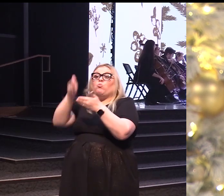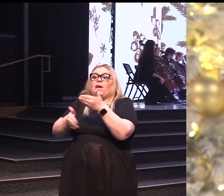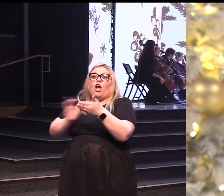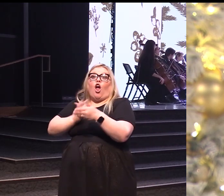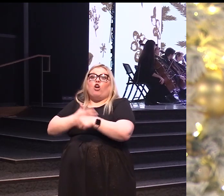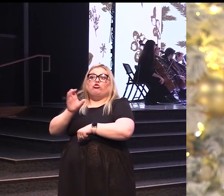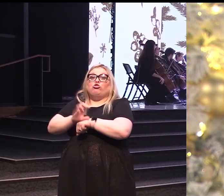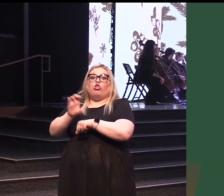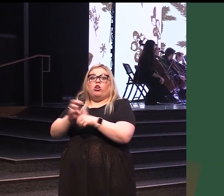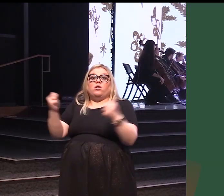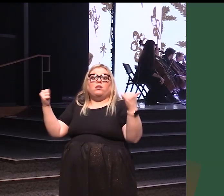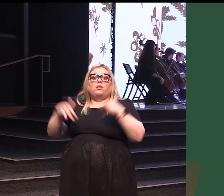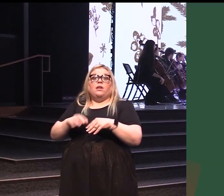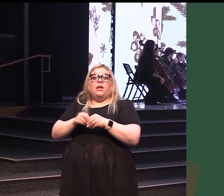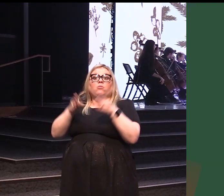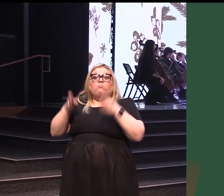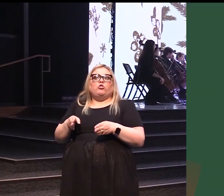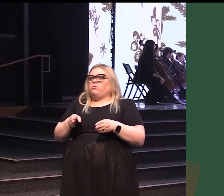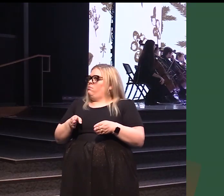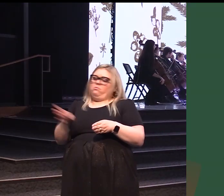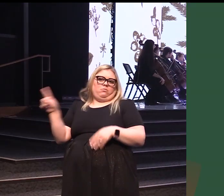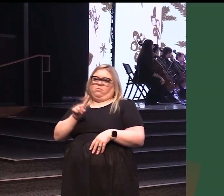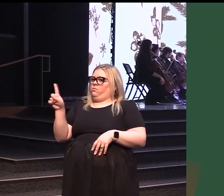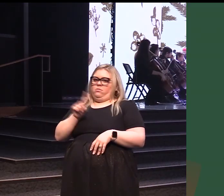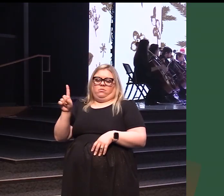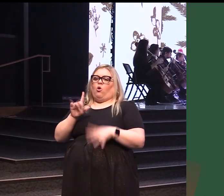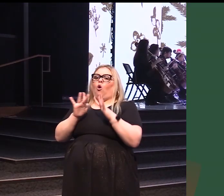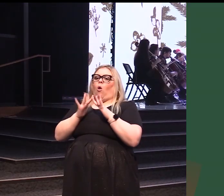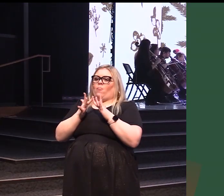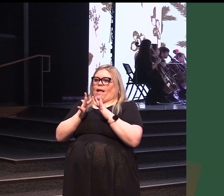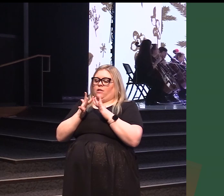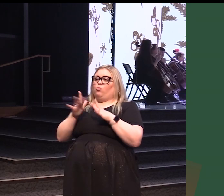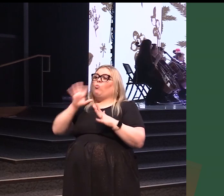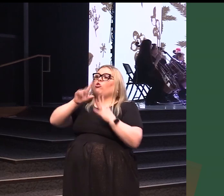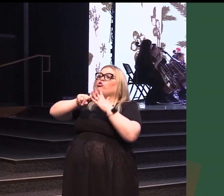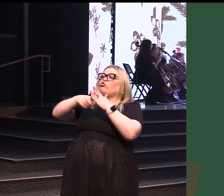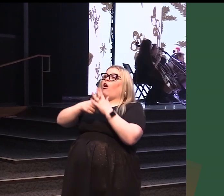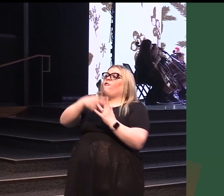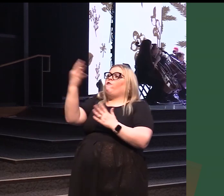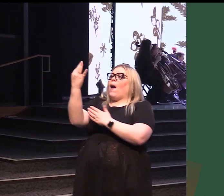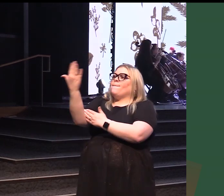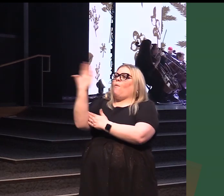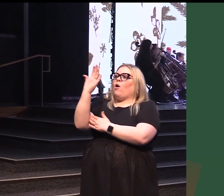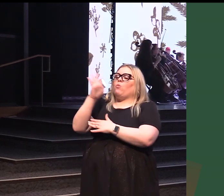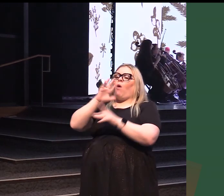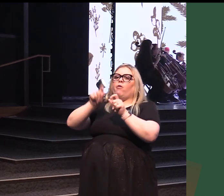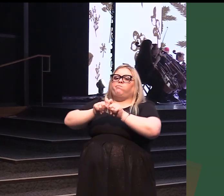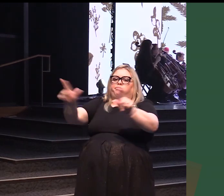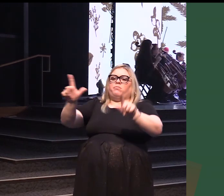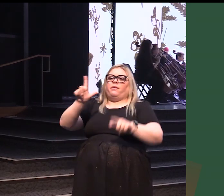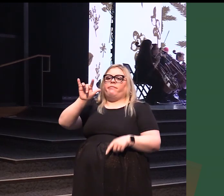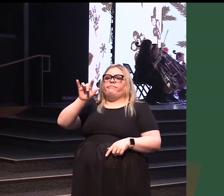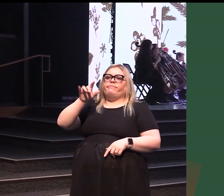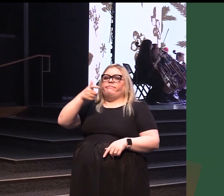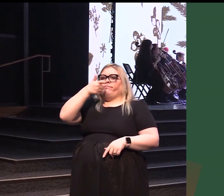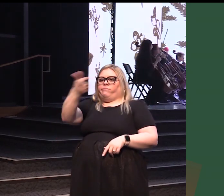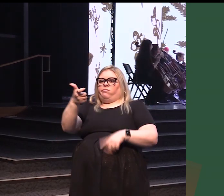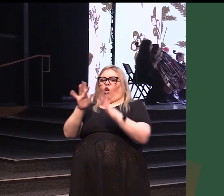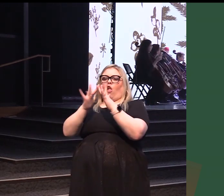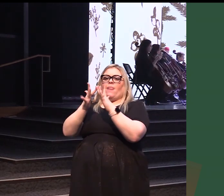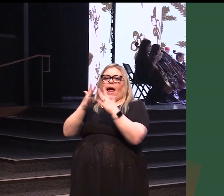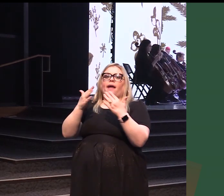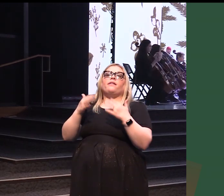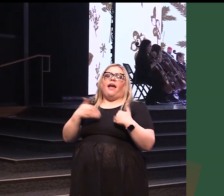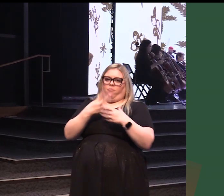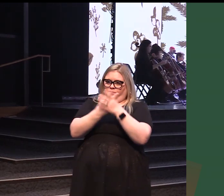will be online only, starting December 23rd on Friday morning at 9 a.m. Central Time. You can start participating with us in